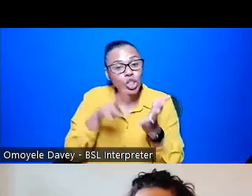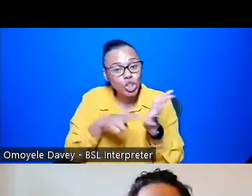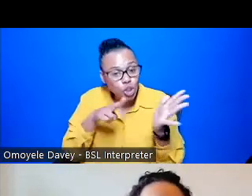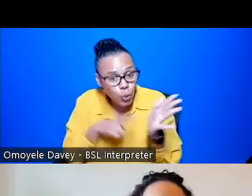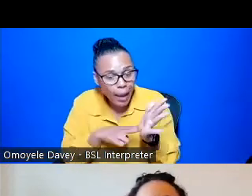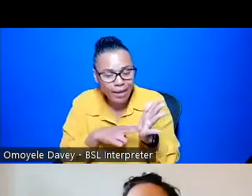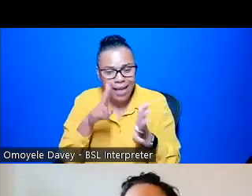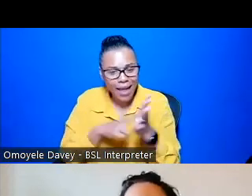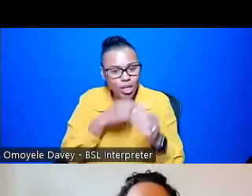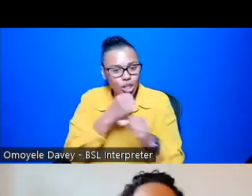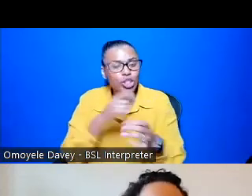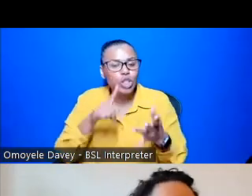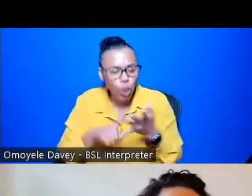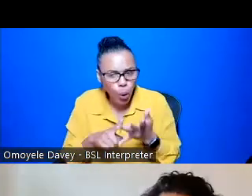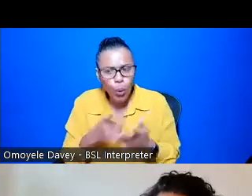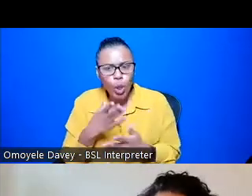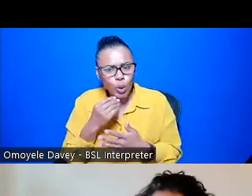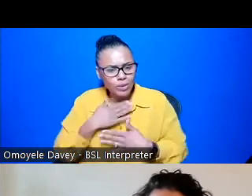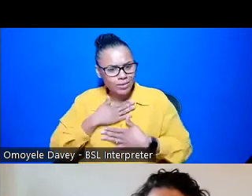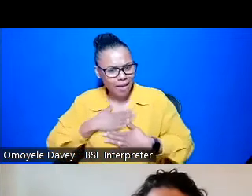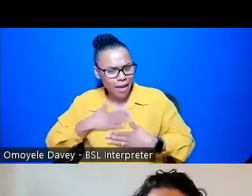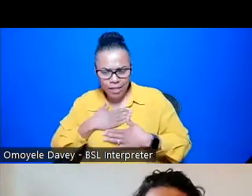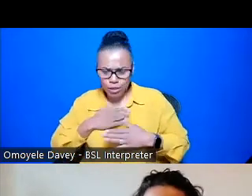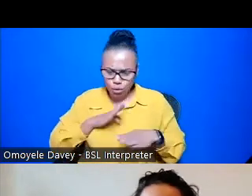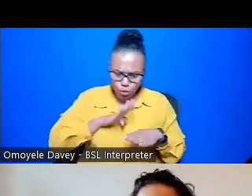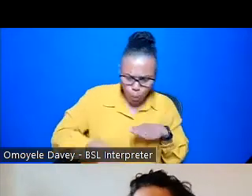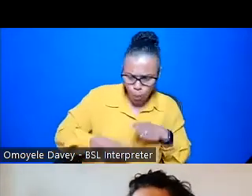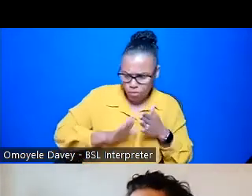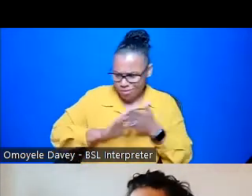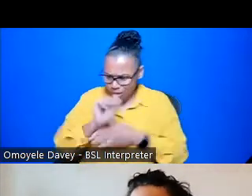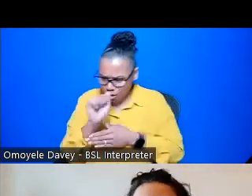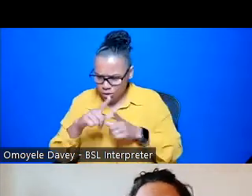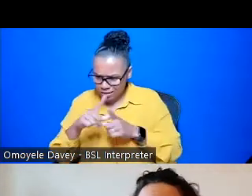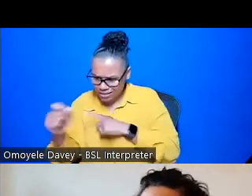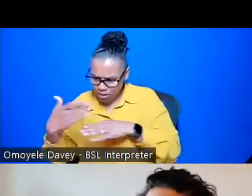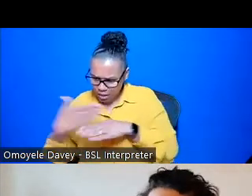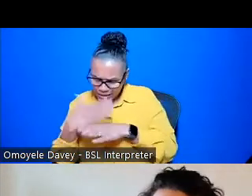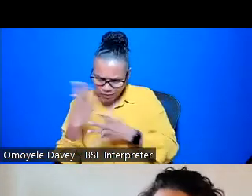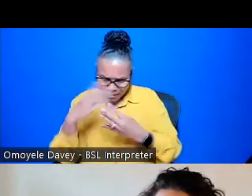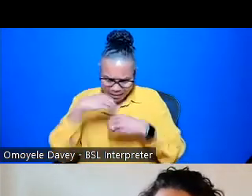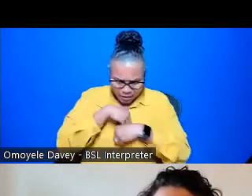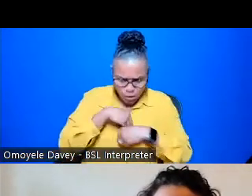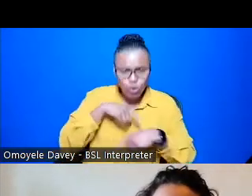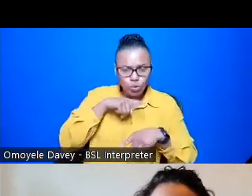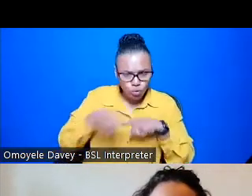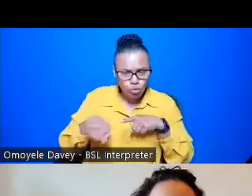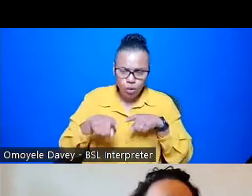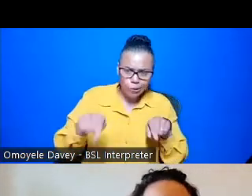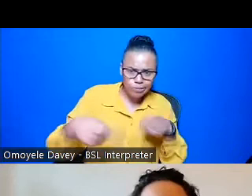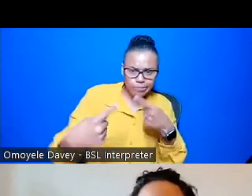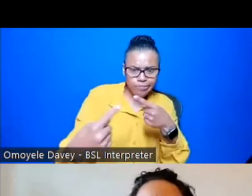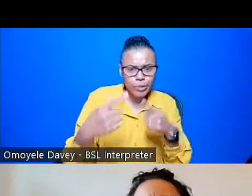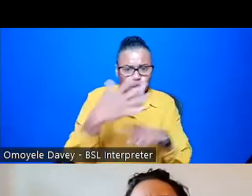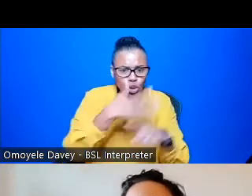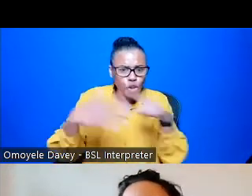NGO, which uses the ethics of sport and culture and digital activities to really tackle social inequalities. He has a